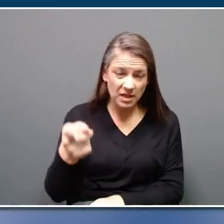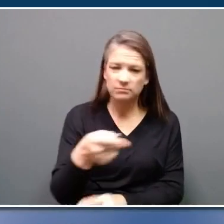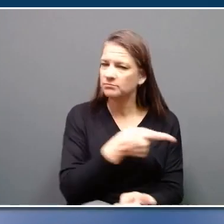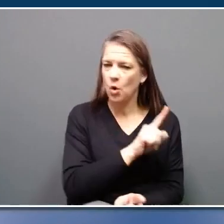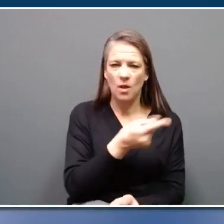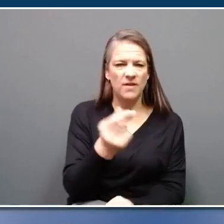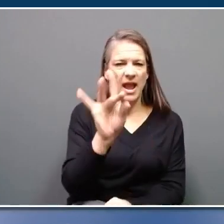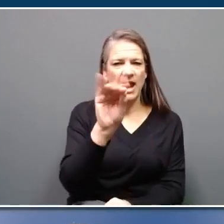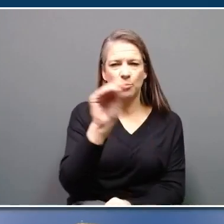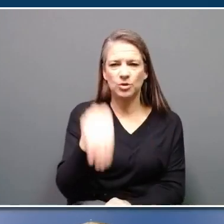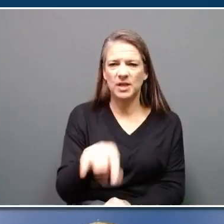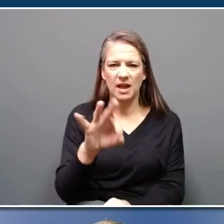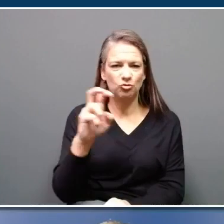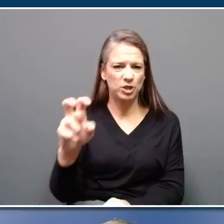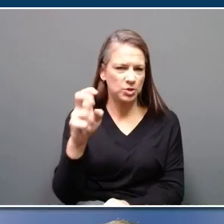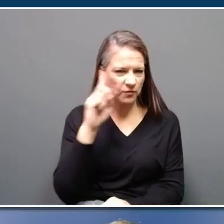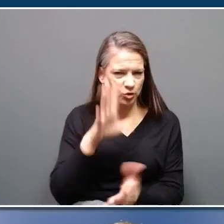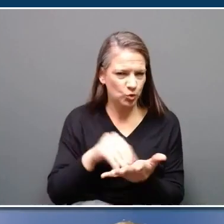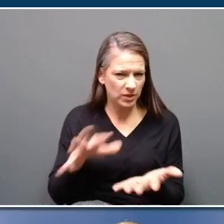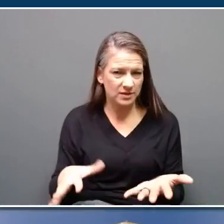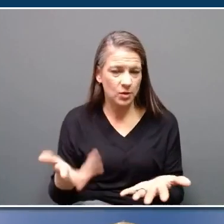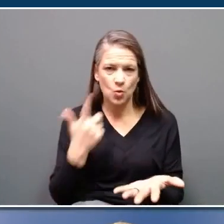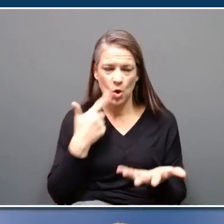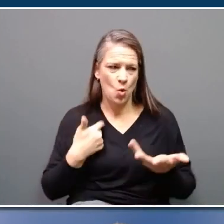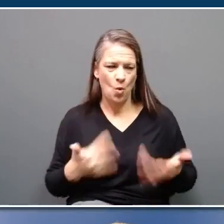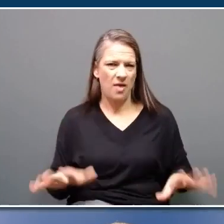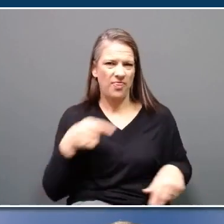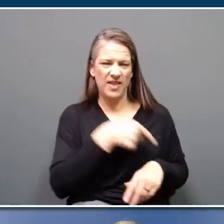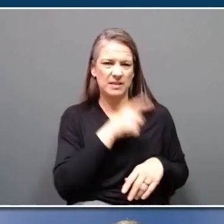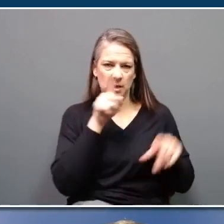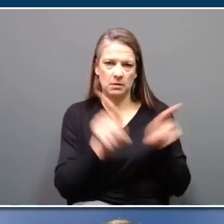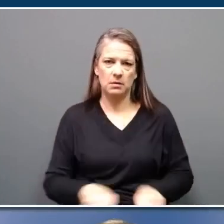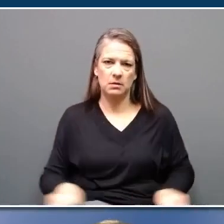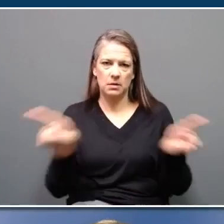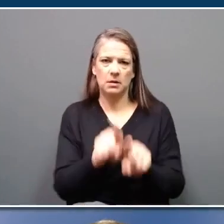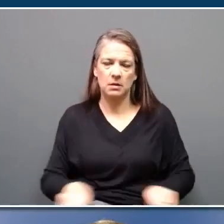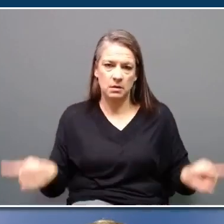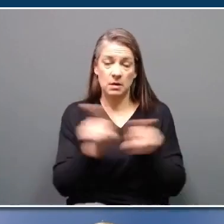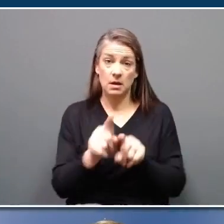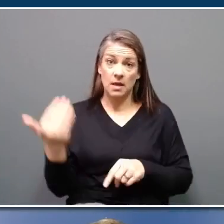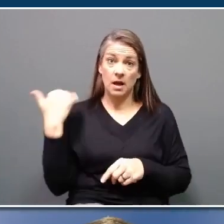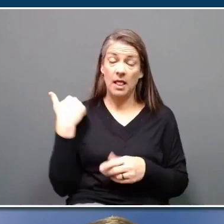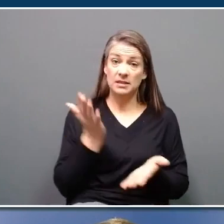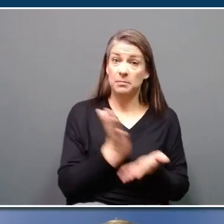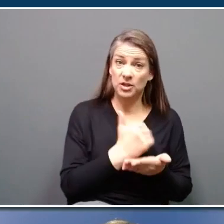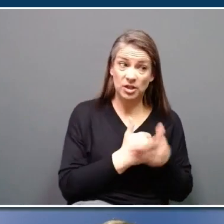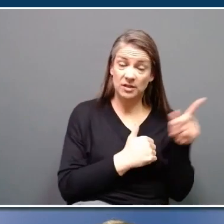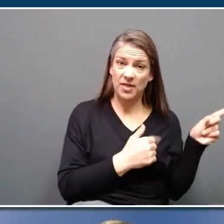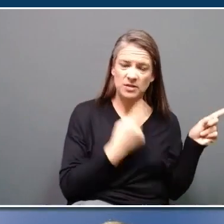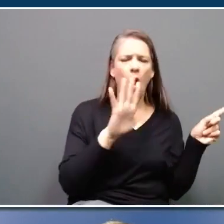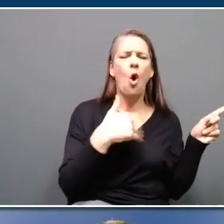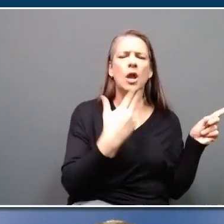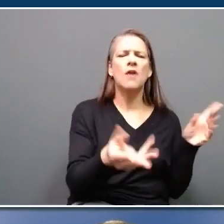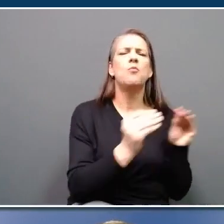So we don't want this to be Groundhog Day. In the last budget, the General Assembly, what they did in this budget, they said, we're going to give you more money through